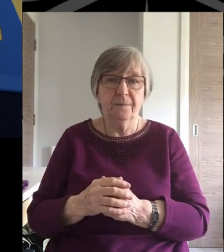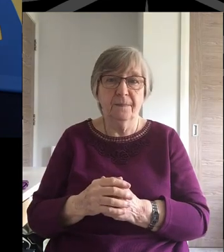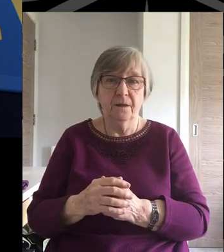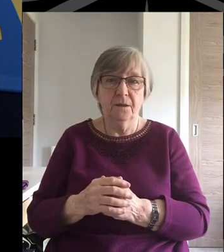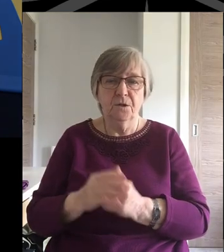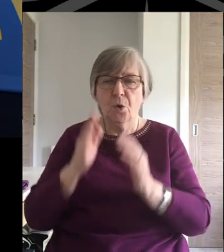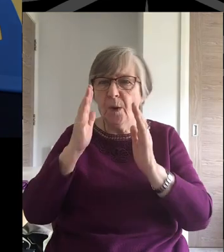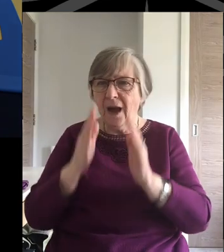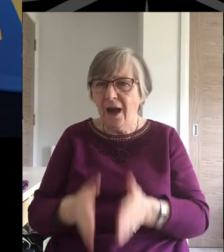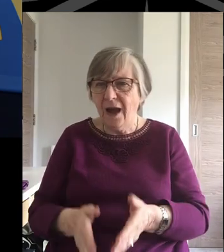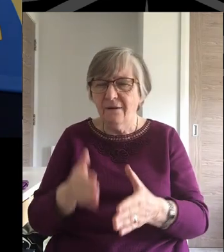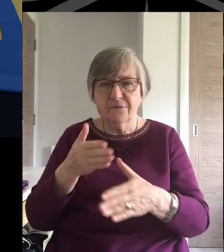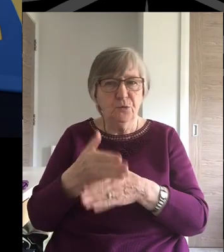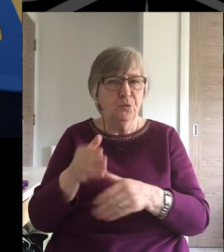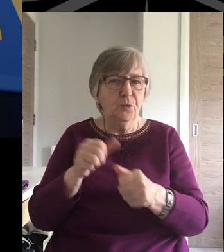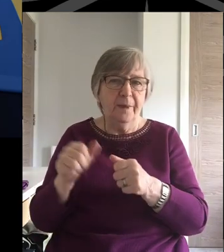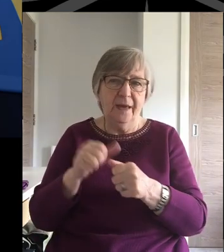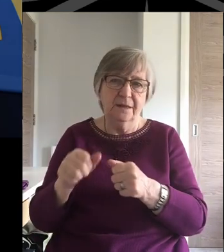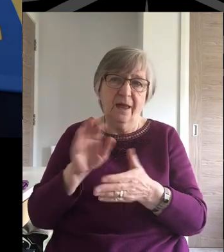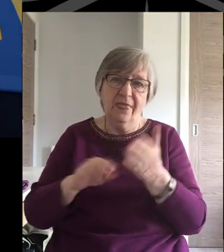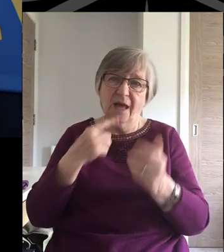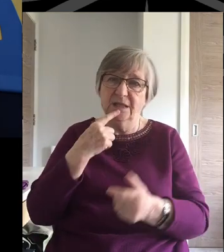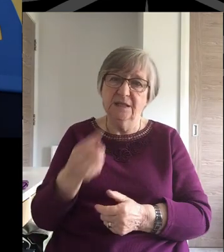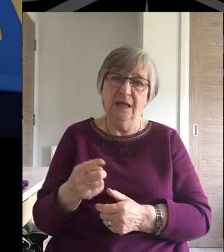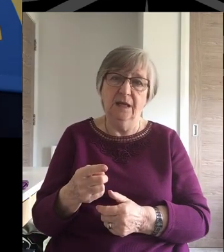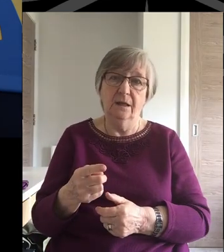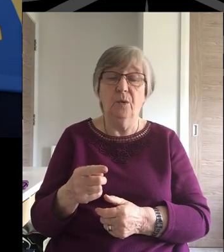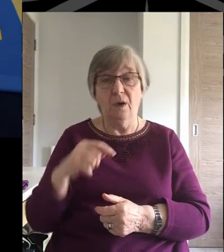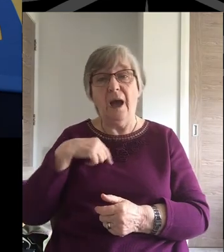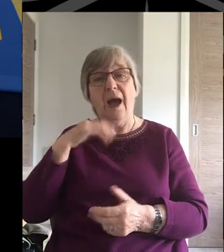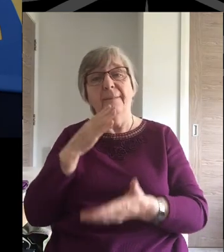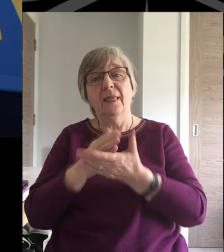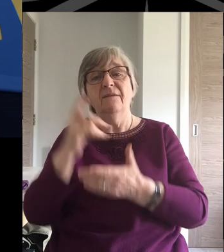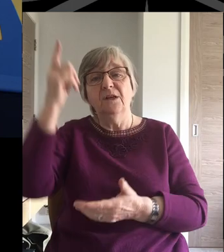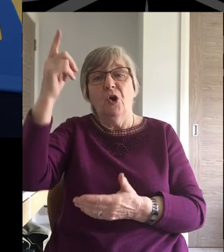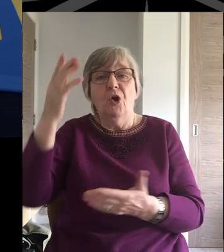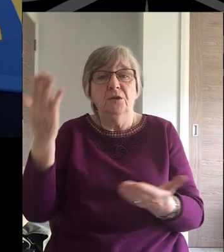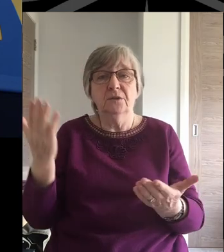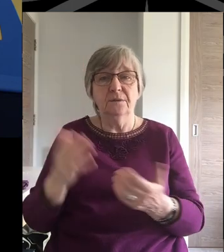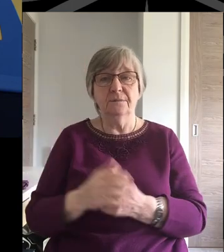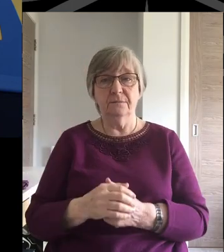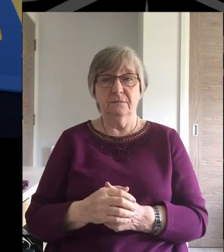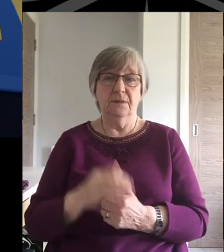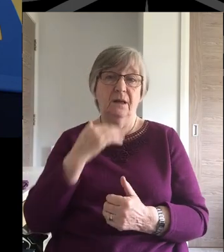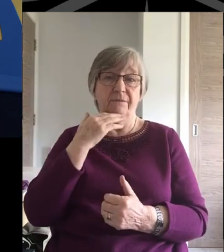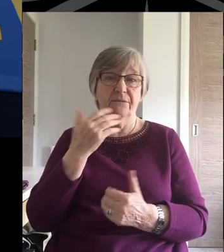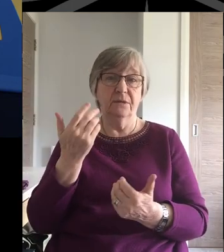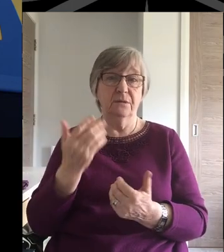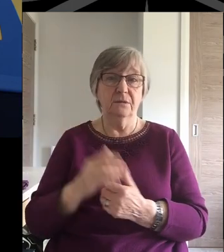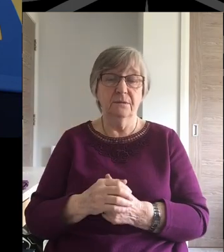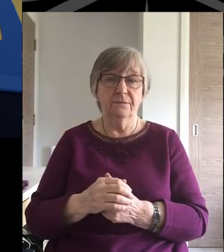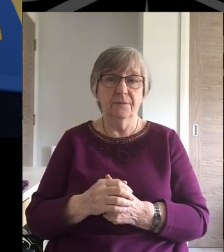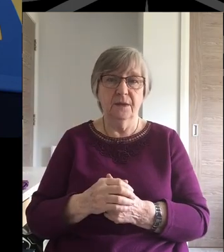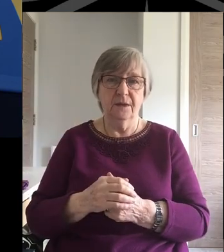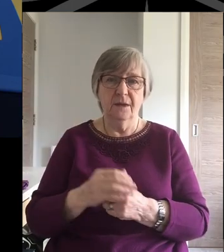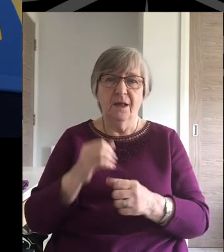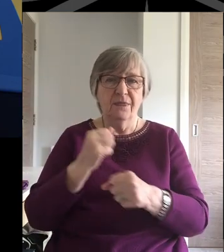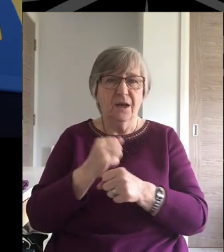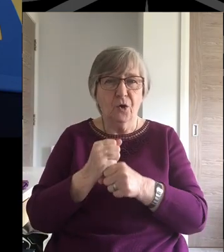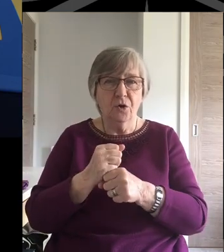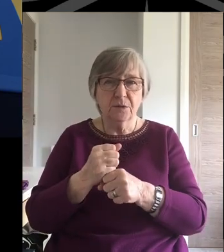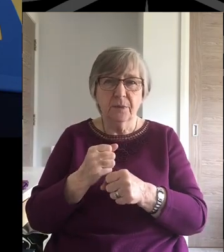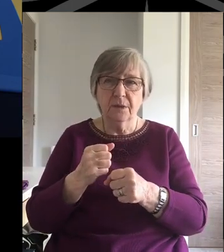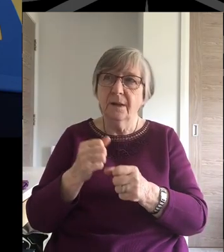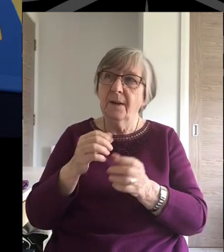So we have to do much better than simply say, I believe in God. The gospel brings us into